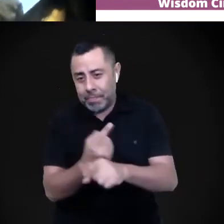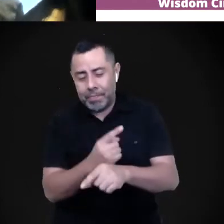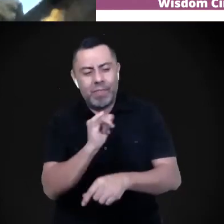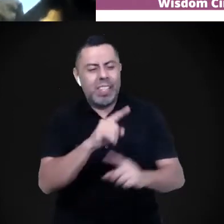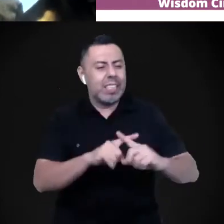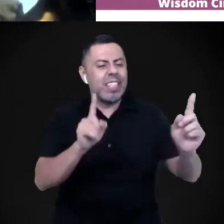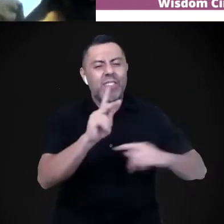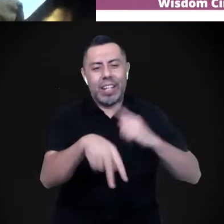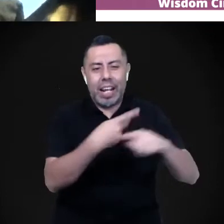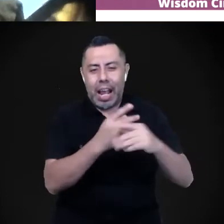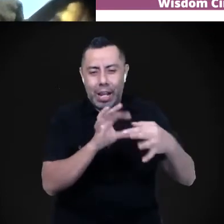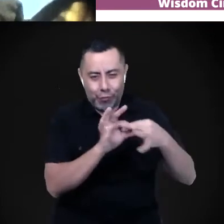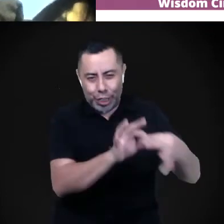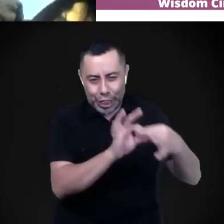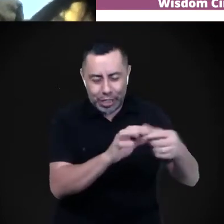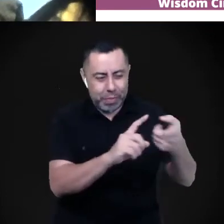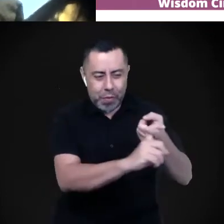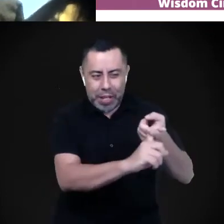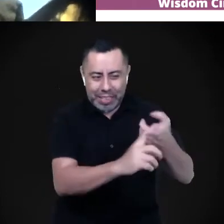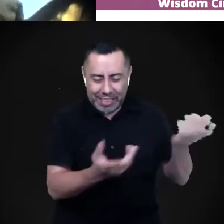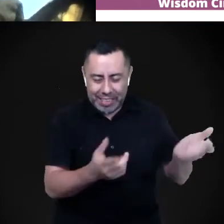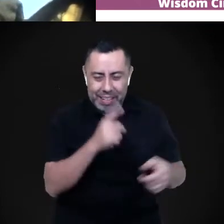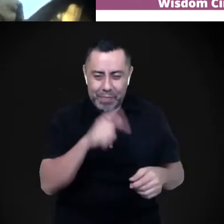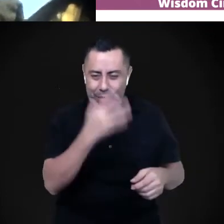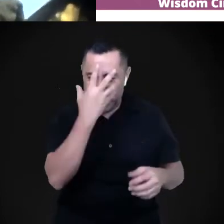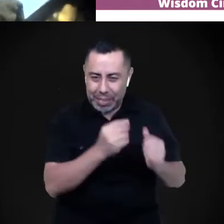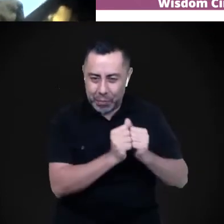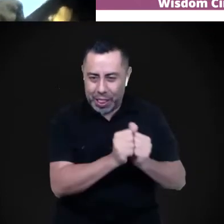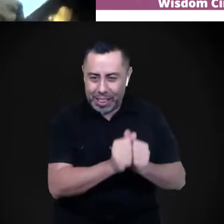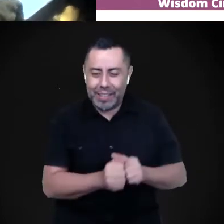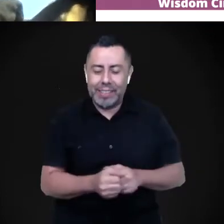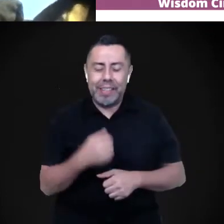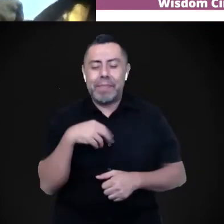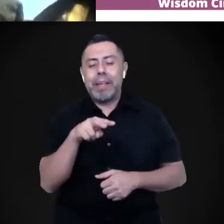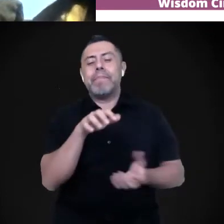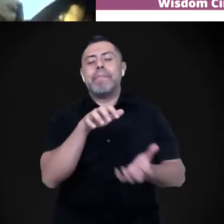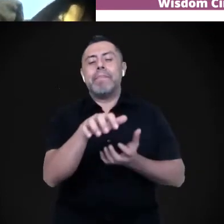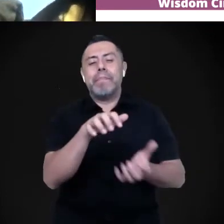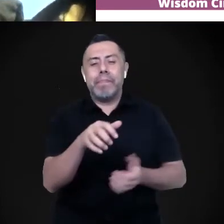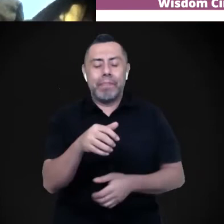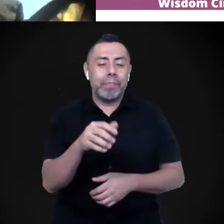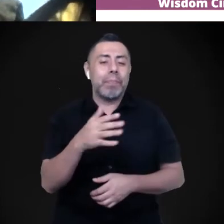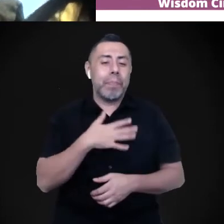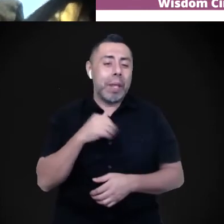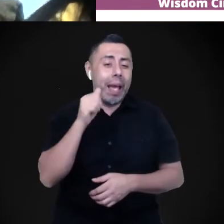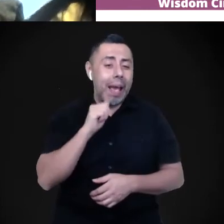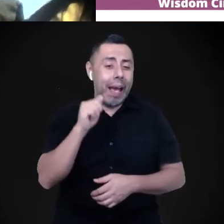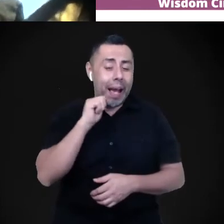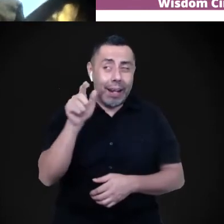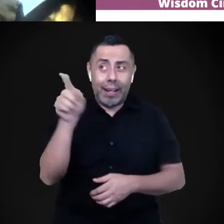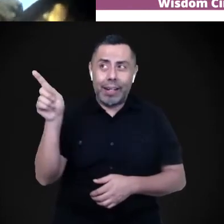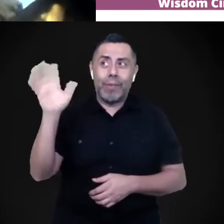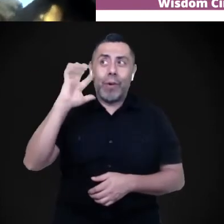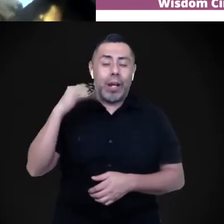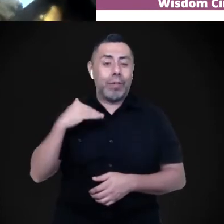relationship. I know. As I was growing up, I used to hear that from my aunties, and they would